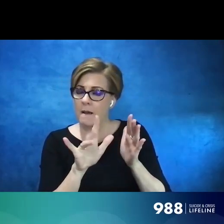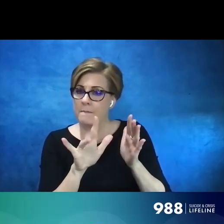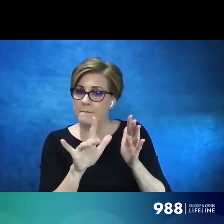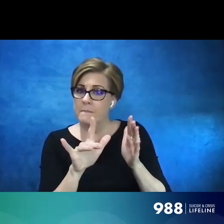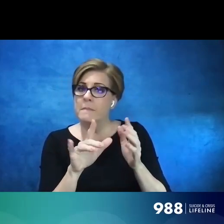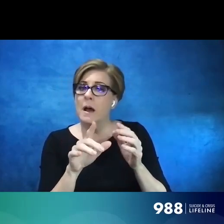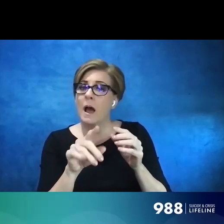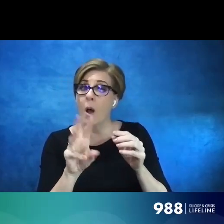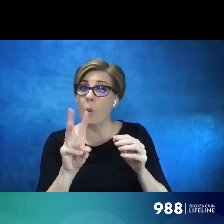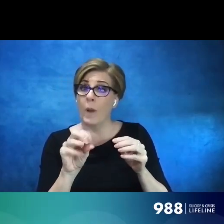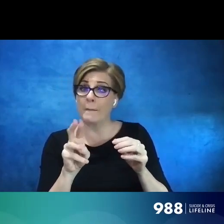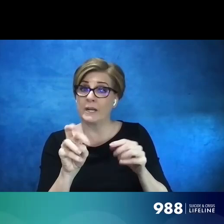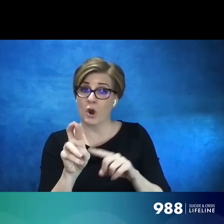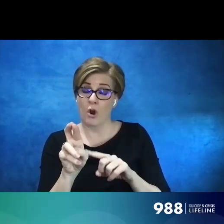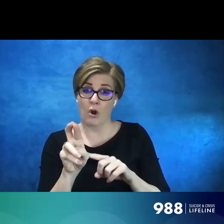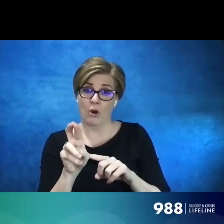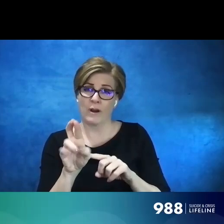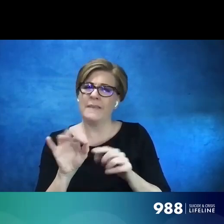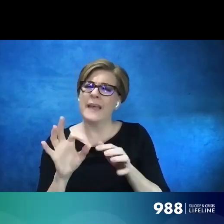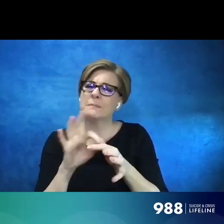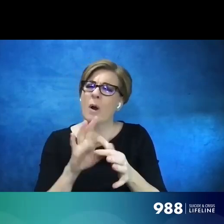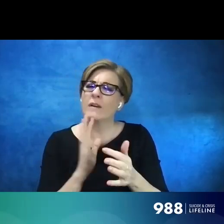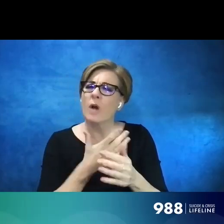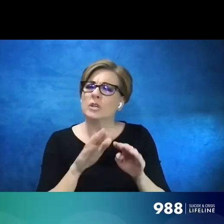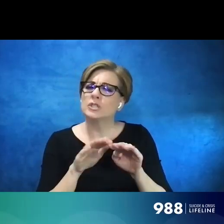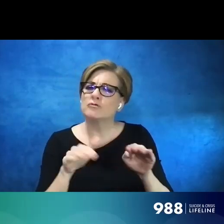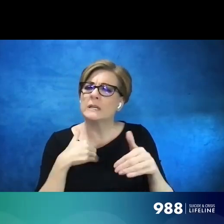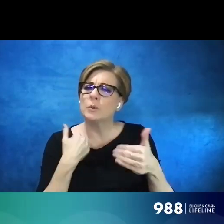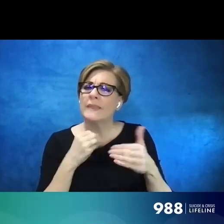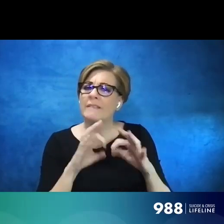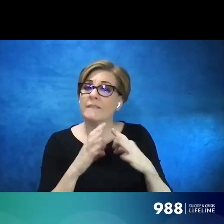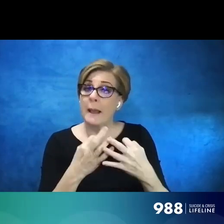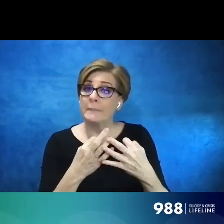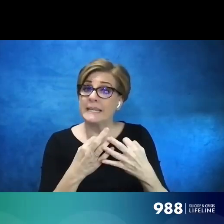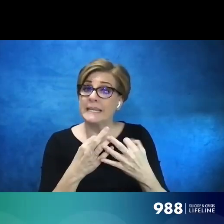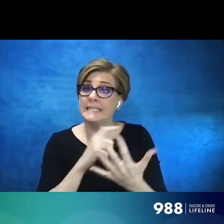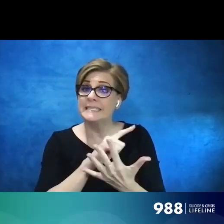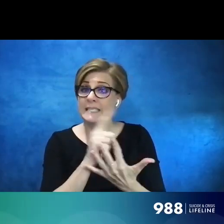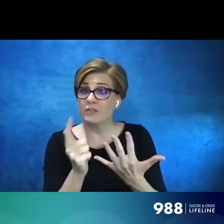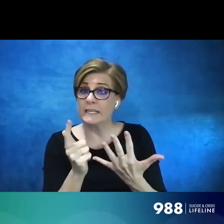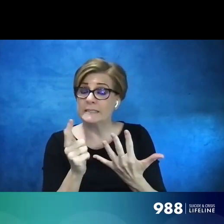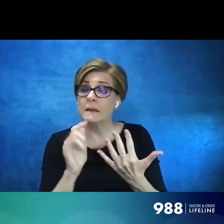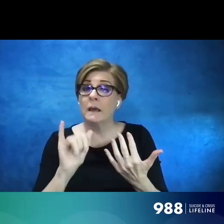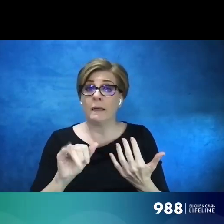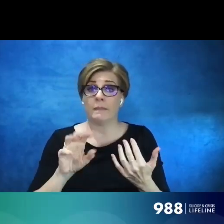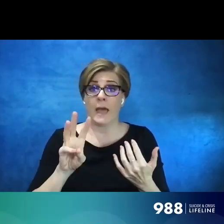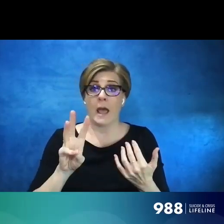webinar, which is part of our Children, Youth, and Family series. So this is focused on